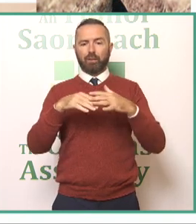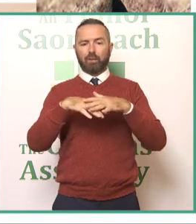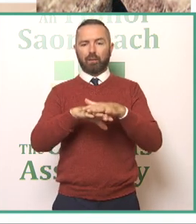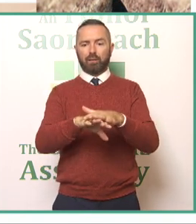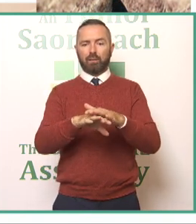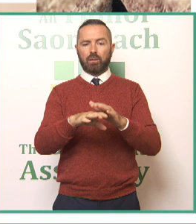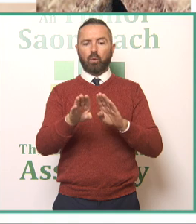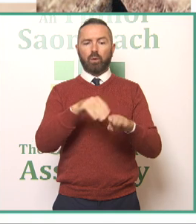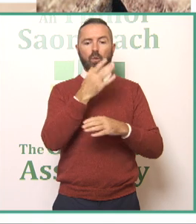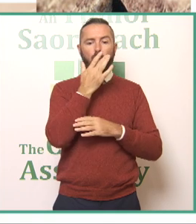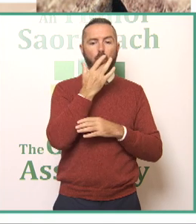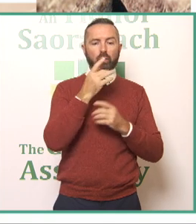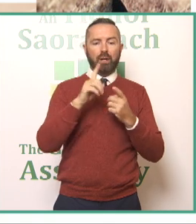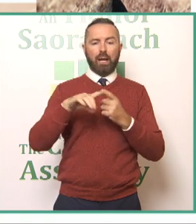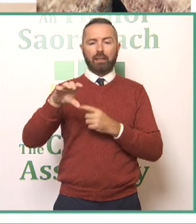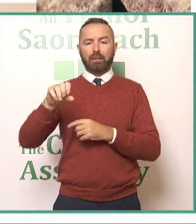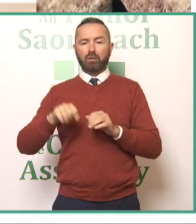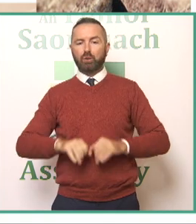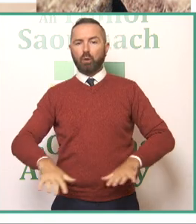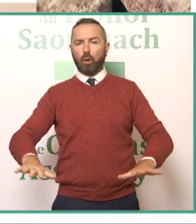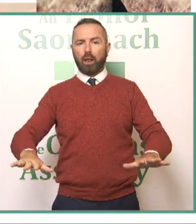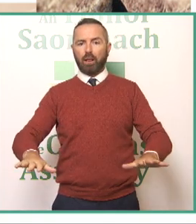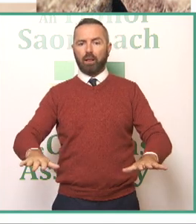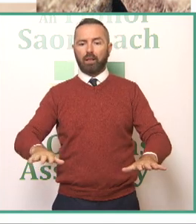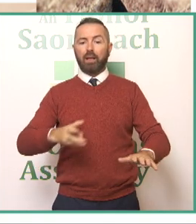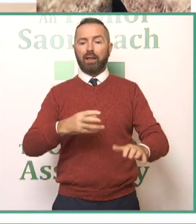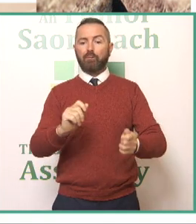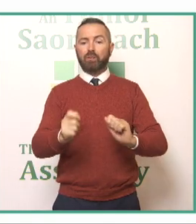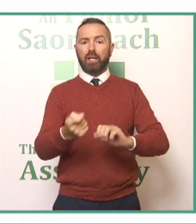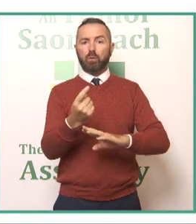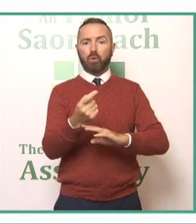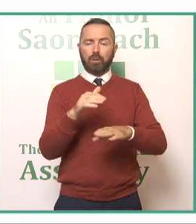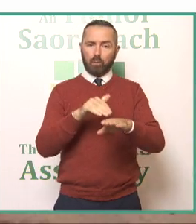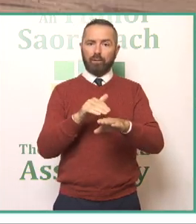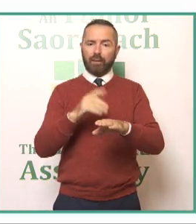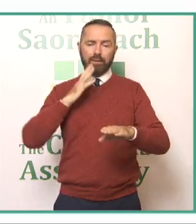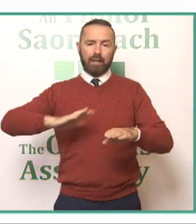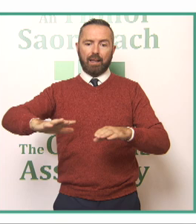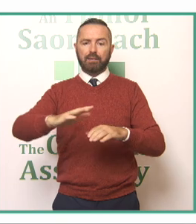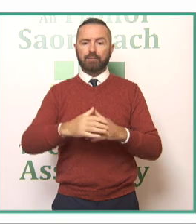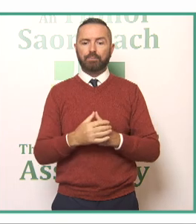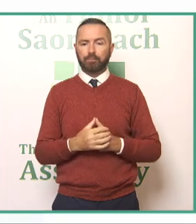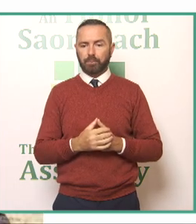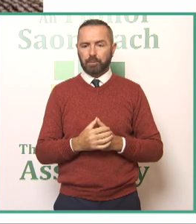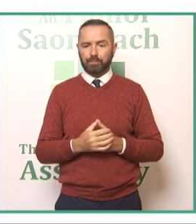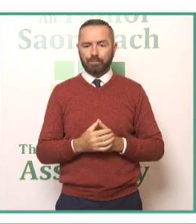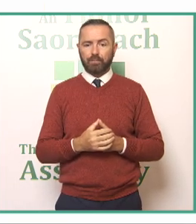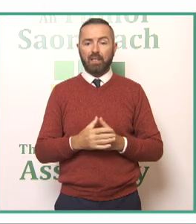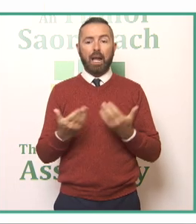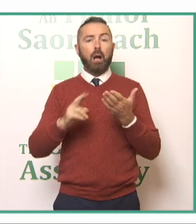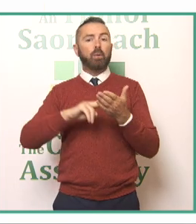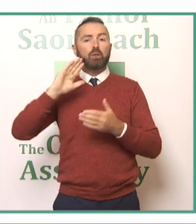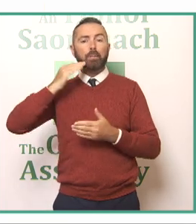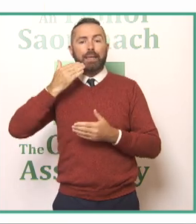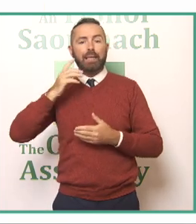water and the peat. So every time we tweak one of these, we affect our peatlands. So how have we used our